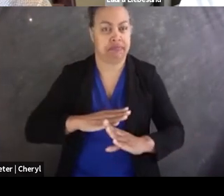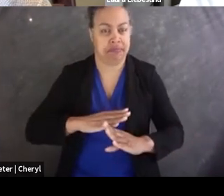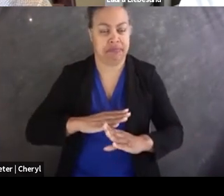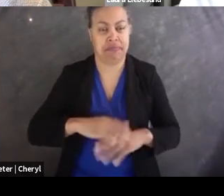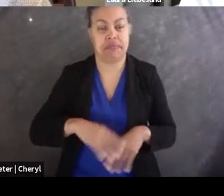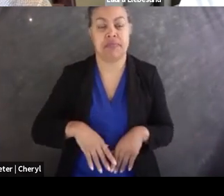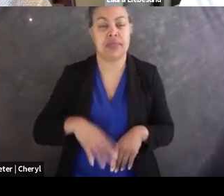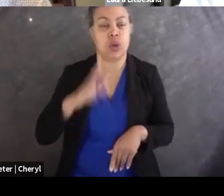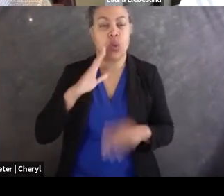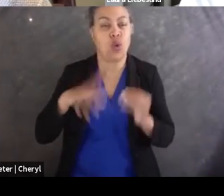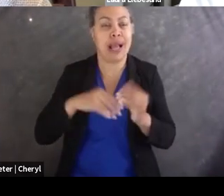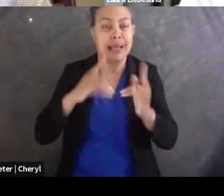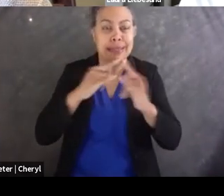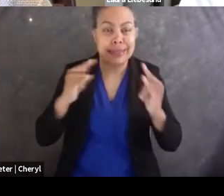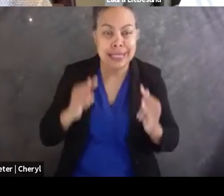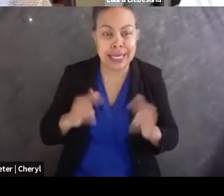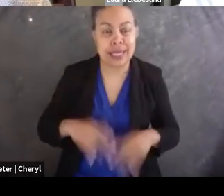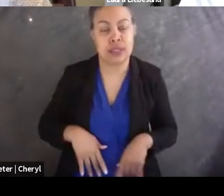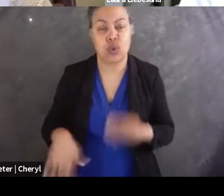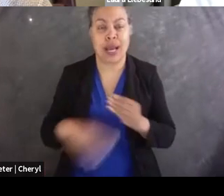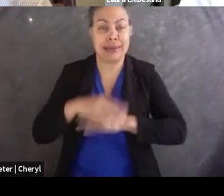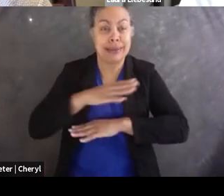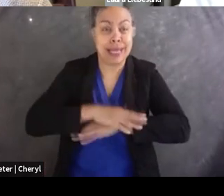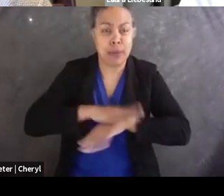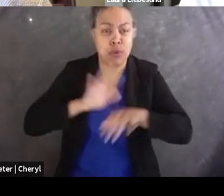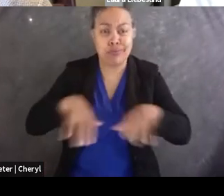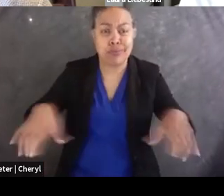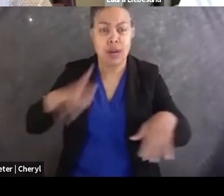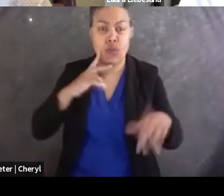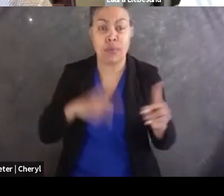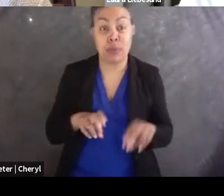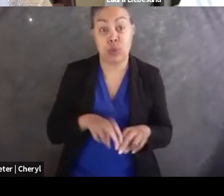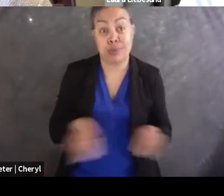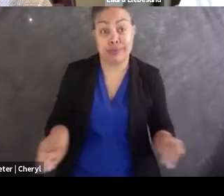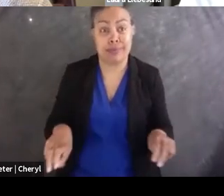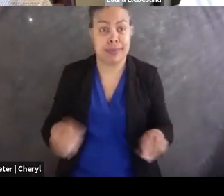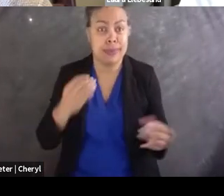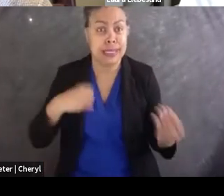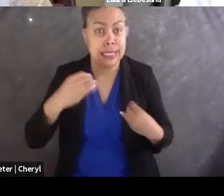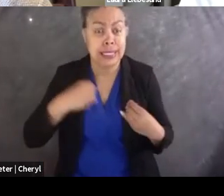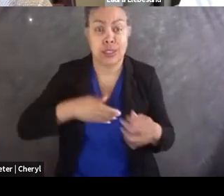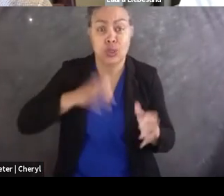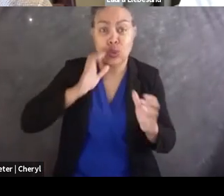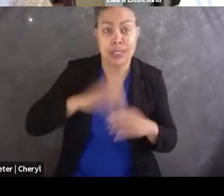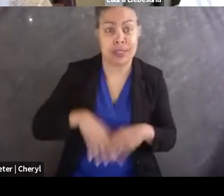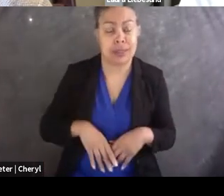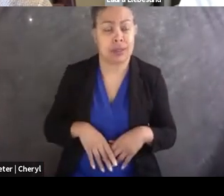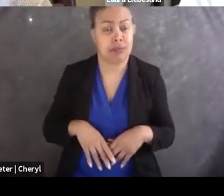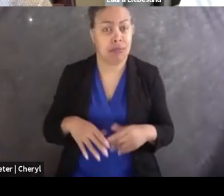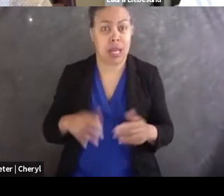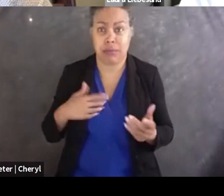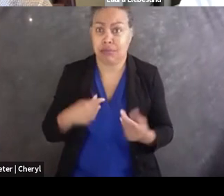or uncovered seating could be established, where bars and restaurants could serve patrons